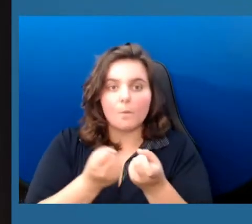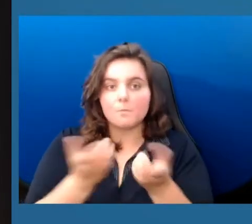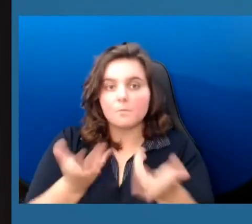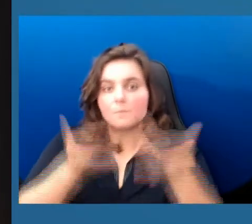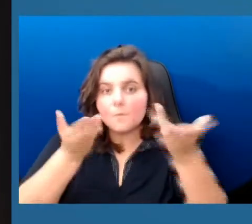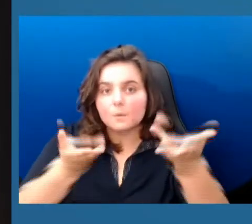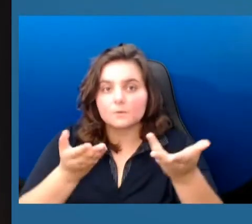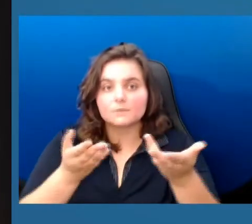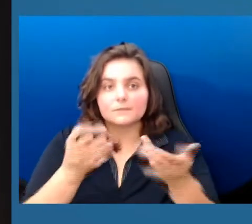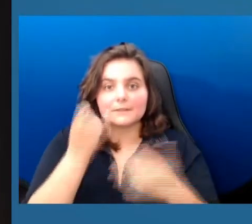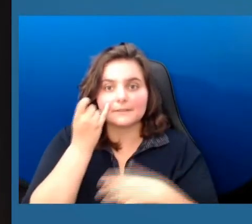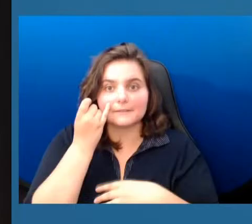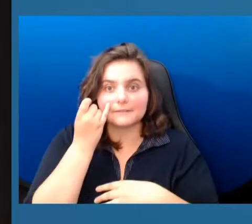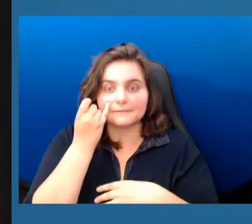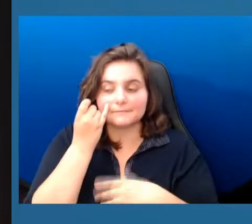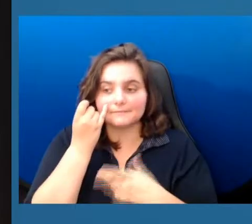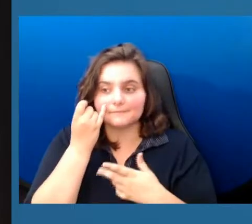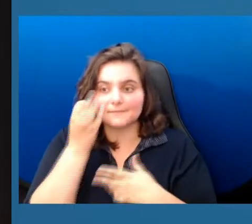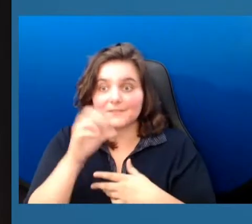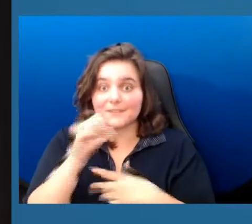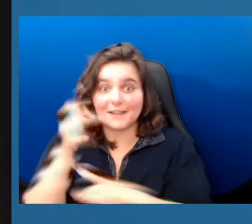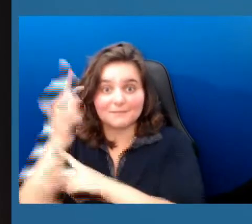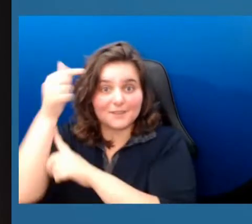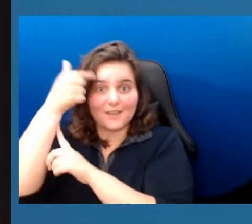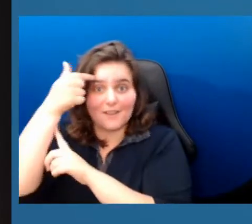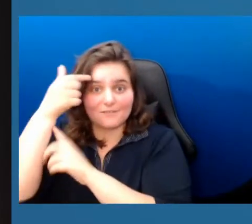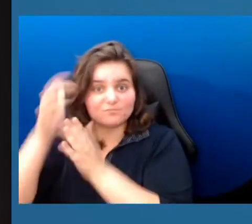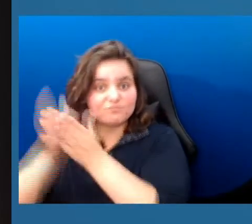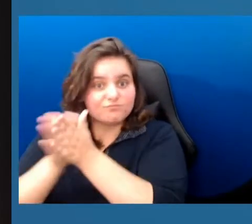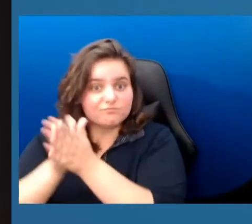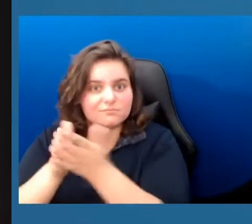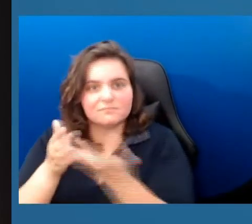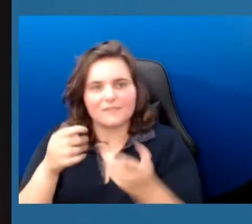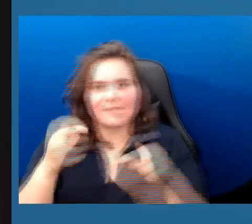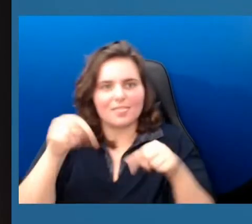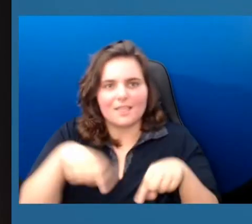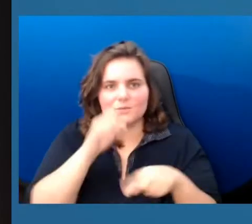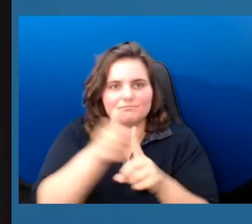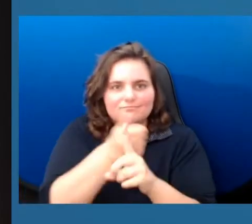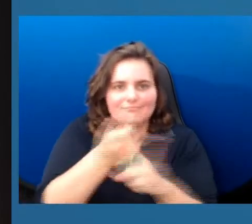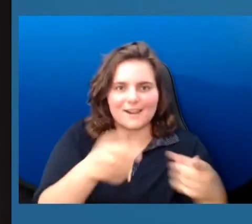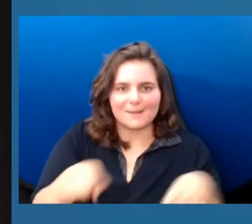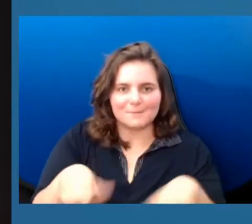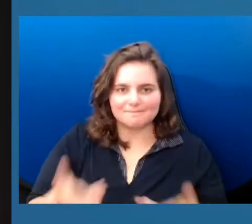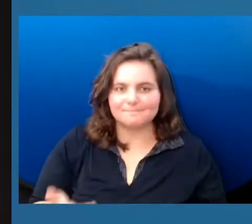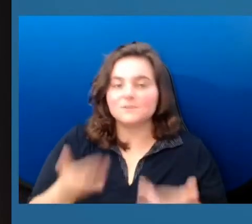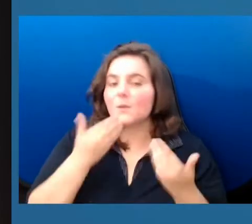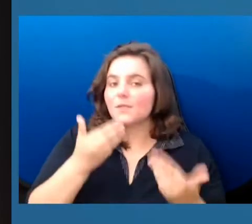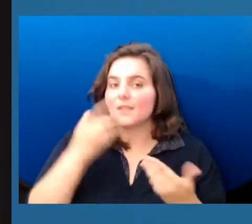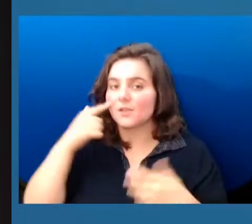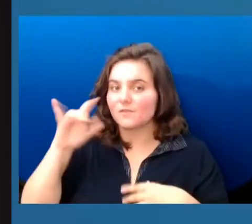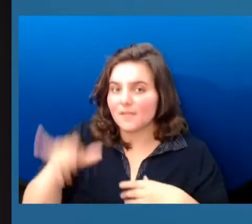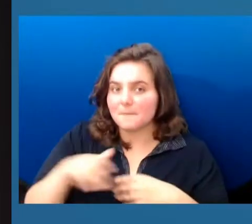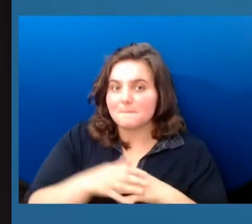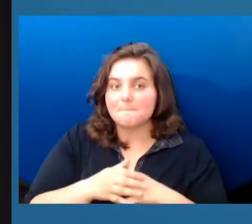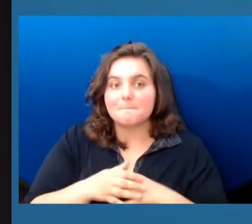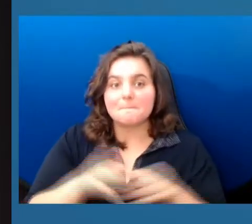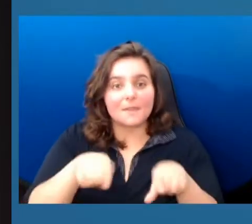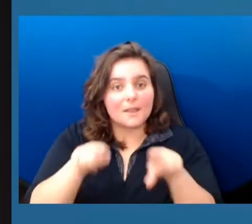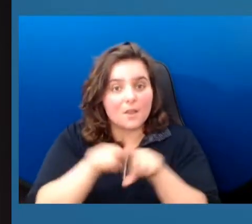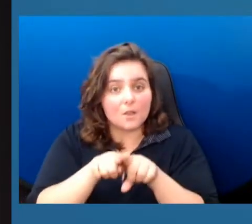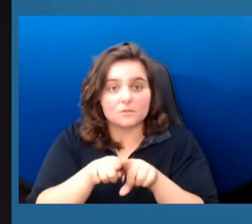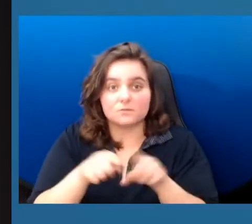happened but for the initiative of the governor's office and the governor herself. So for that, thank you. But I also owe a huge debt of gratitude to